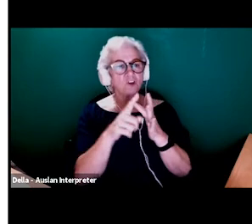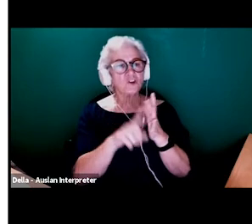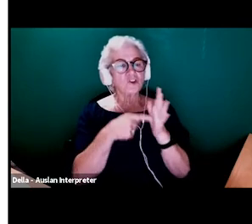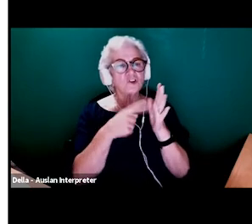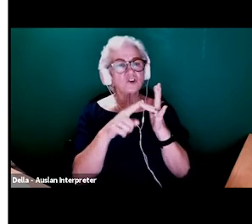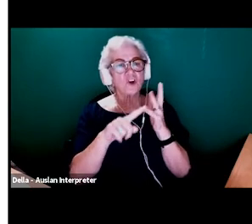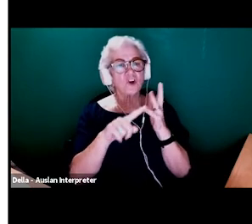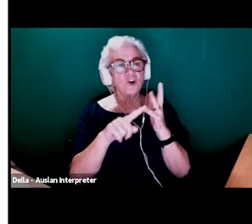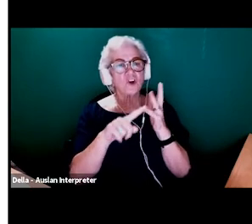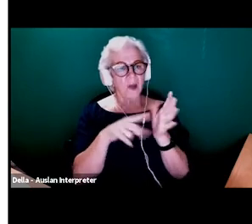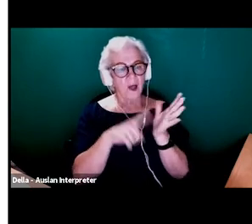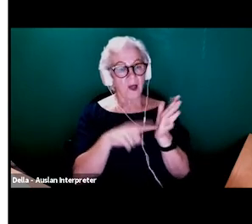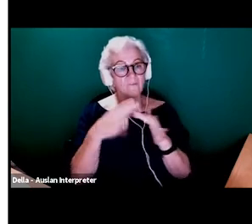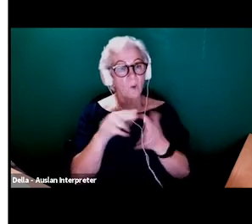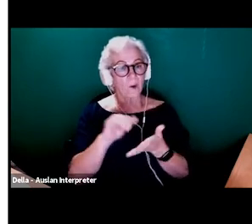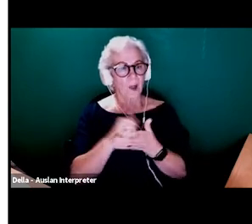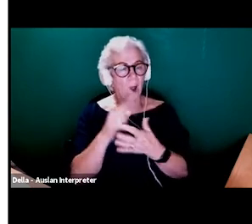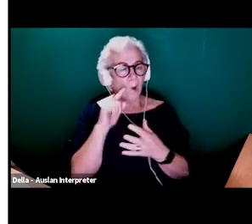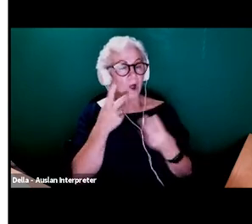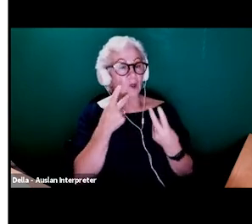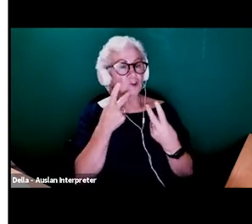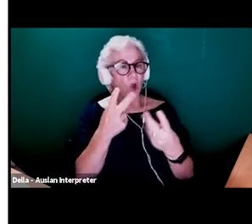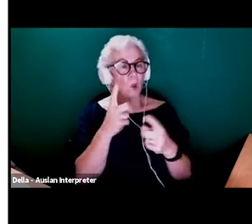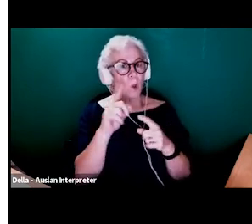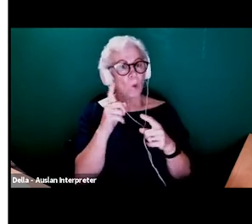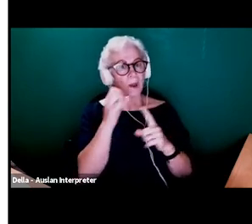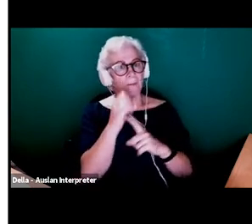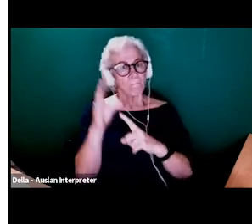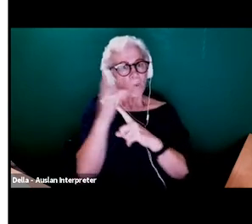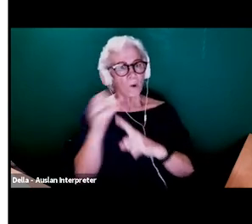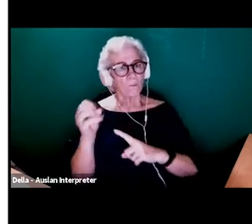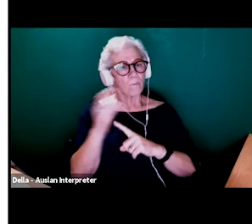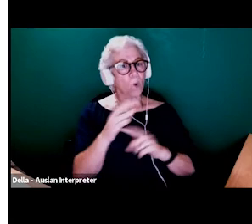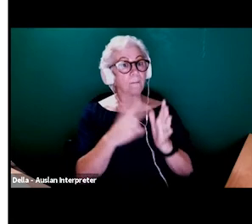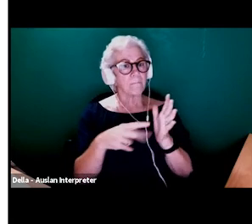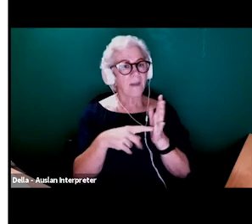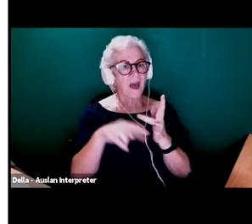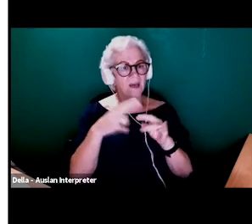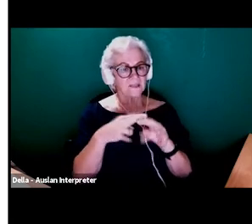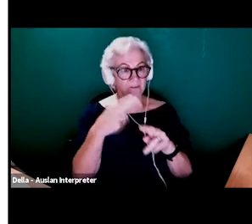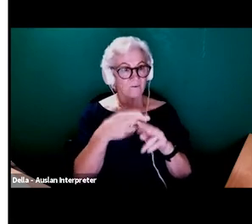going to give you a first view of what some of the key highlights are of the characteristics.